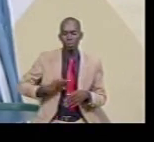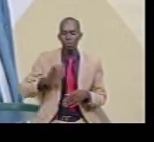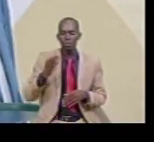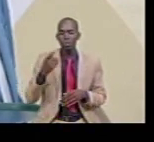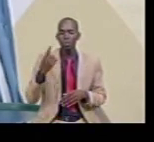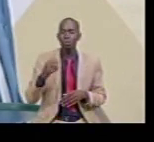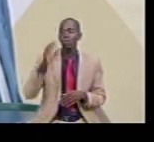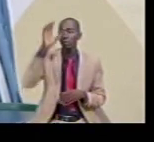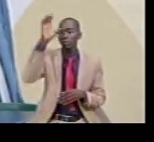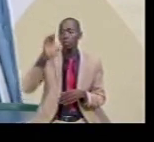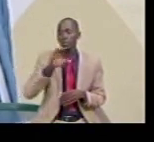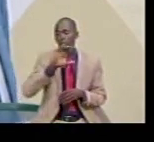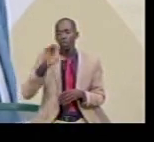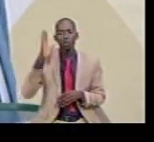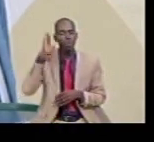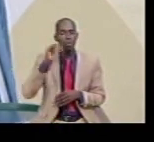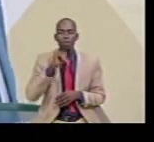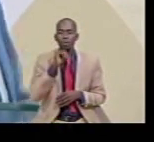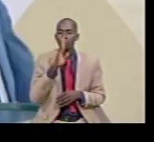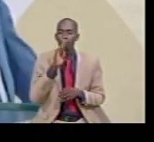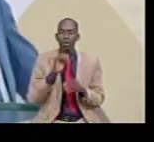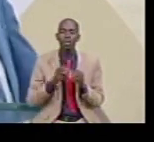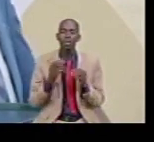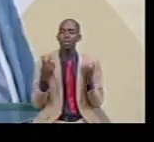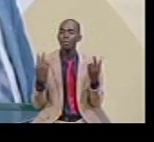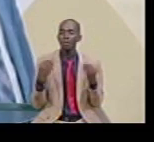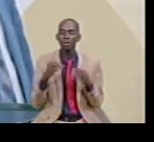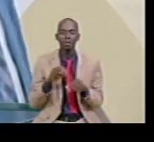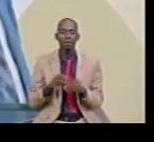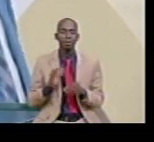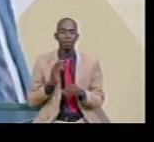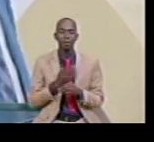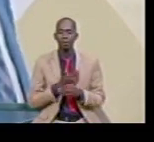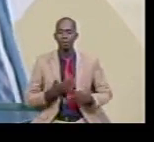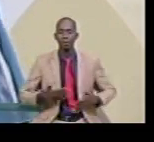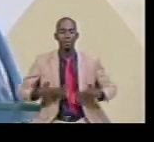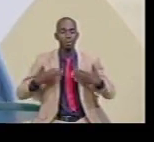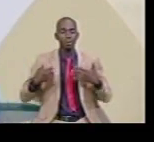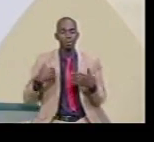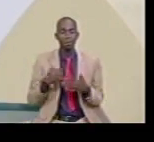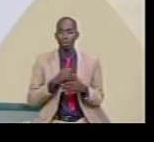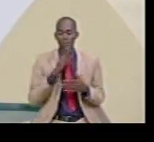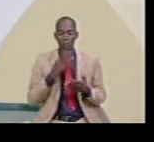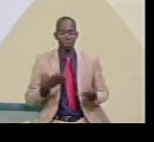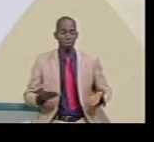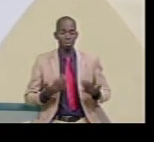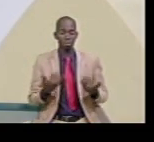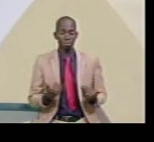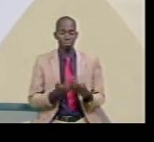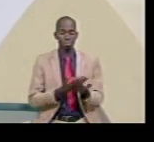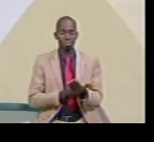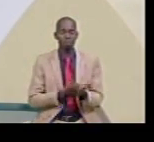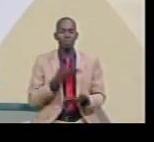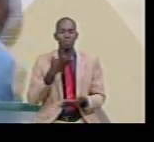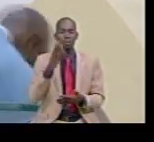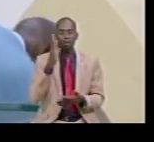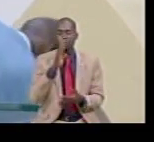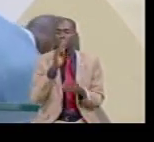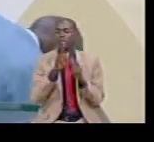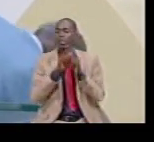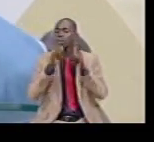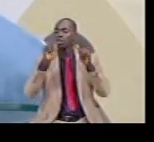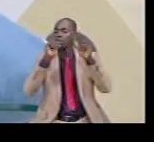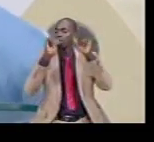vain in our lives. You've come here this morning, there'll be great blessing coming upon your life. The benefit of